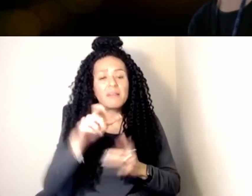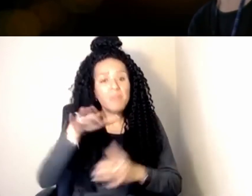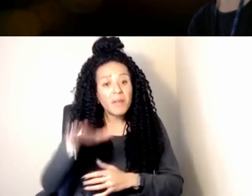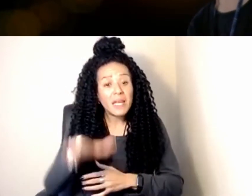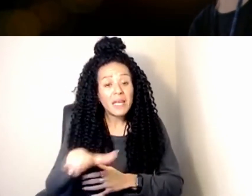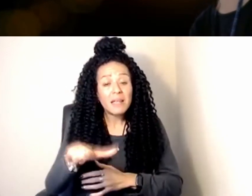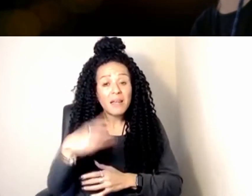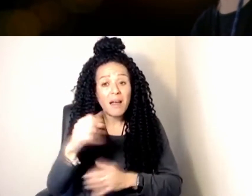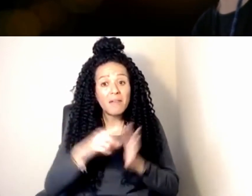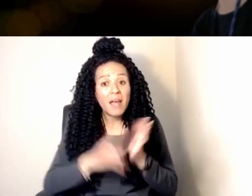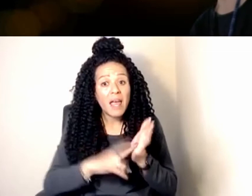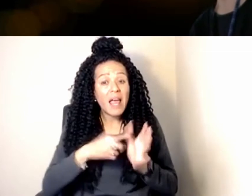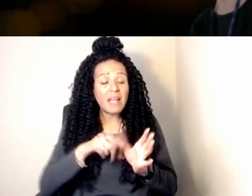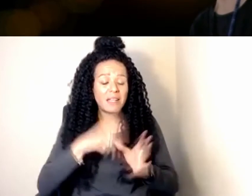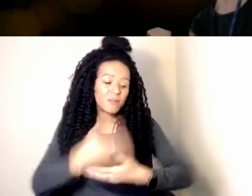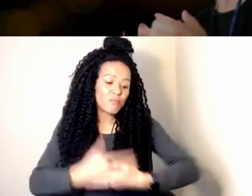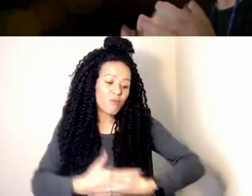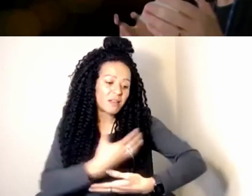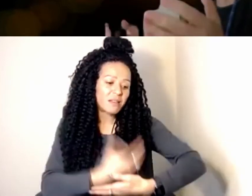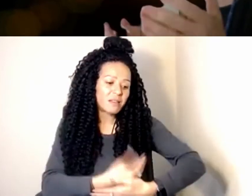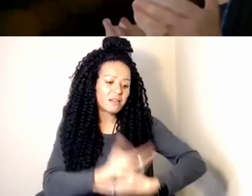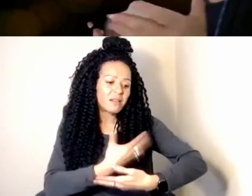At Enya's breast.